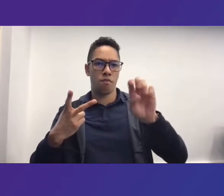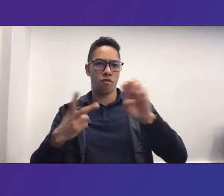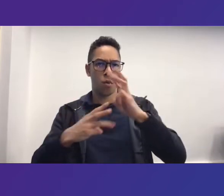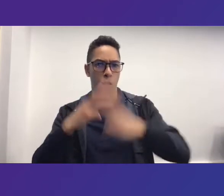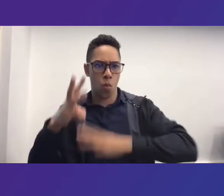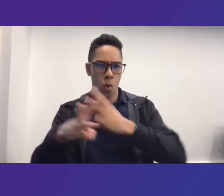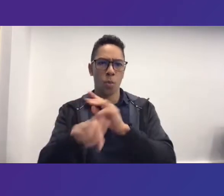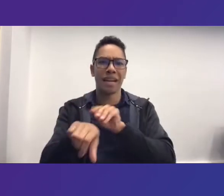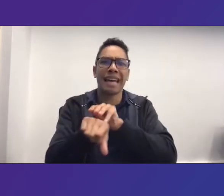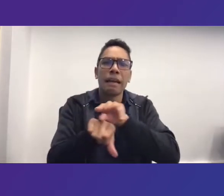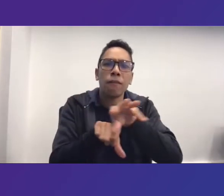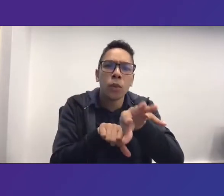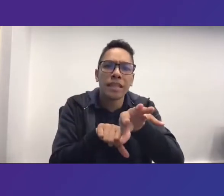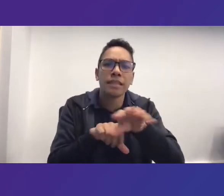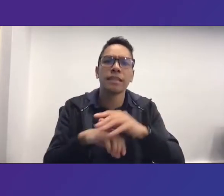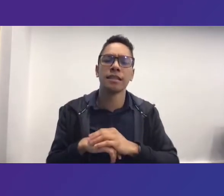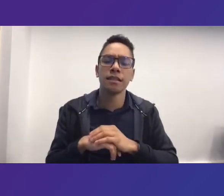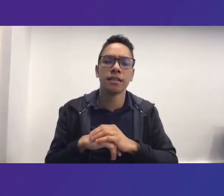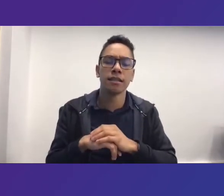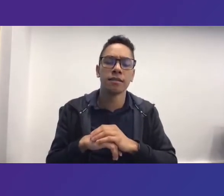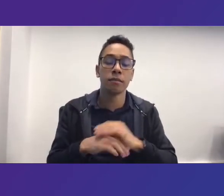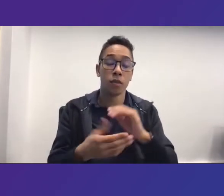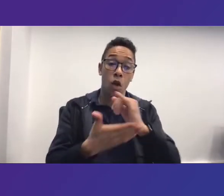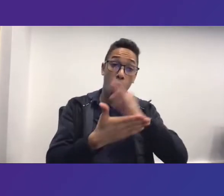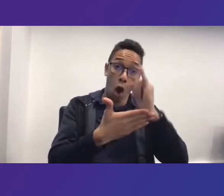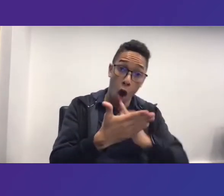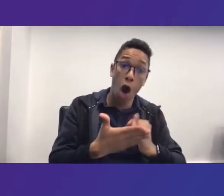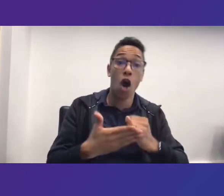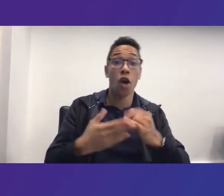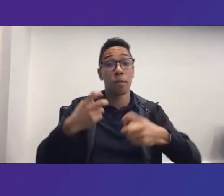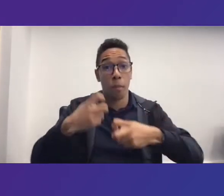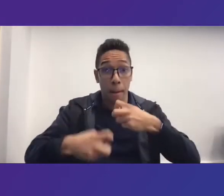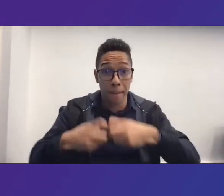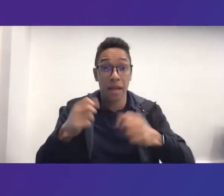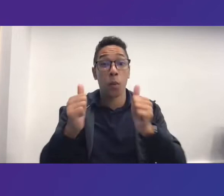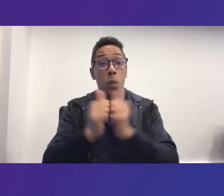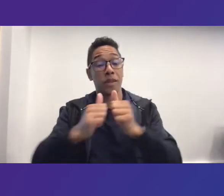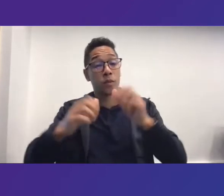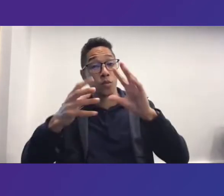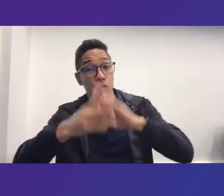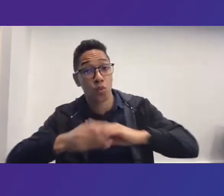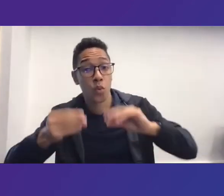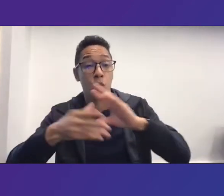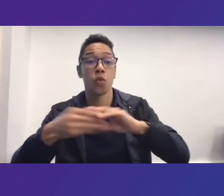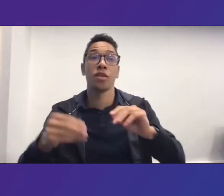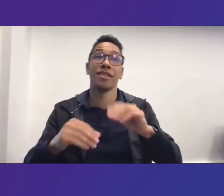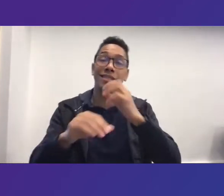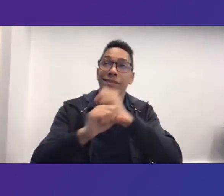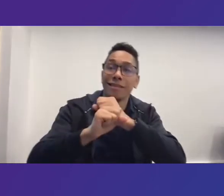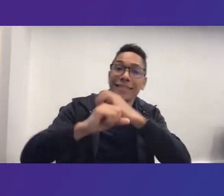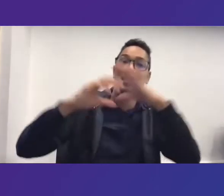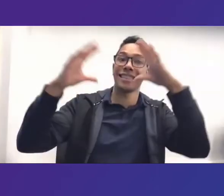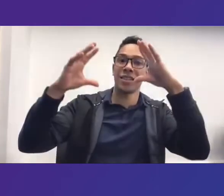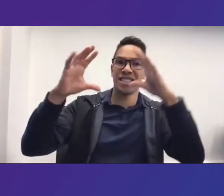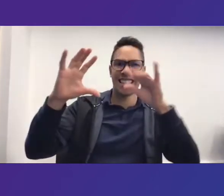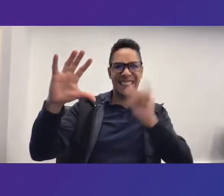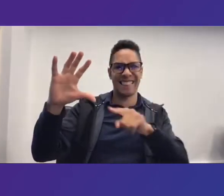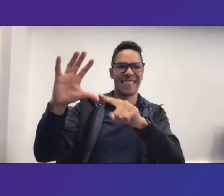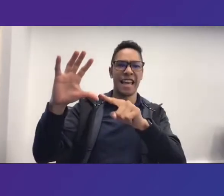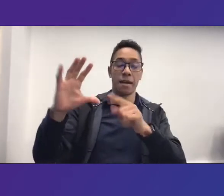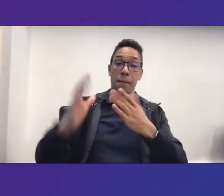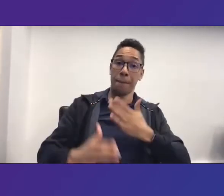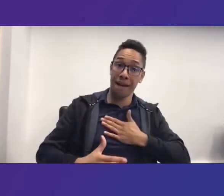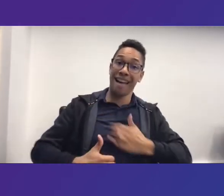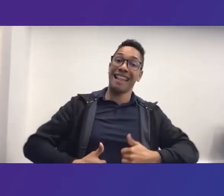very pragmatic and stories, and I think of it as scenarios, and I use that, what I've